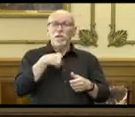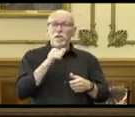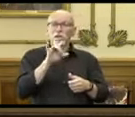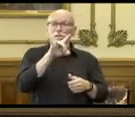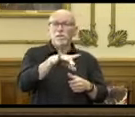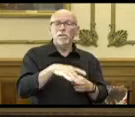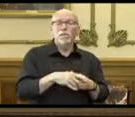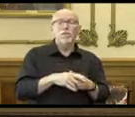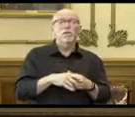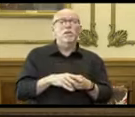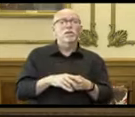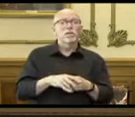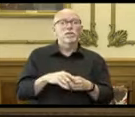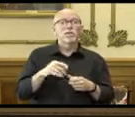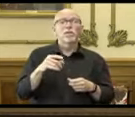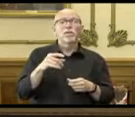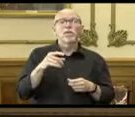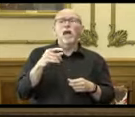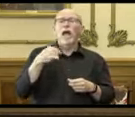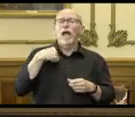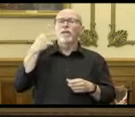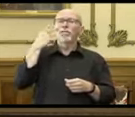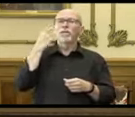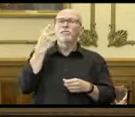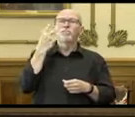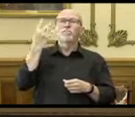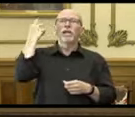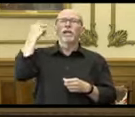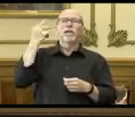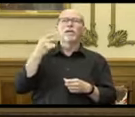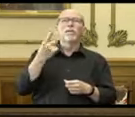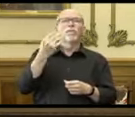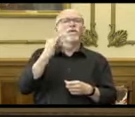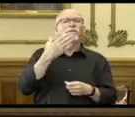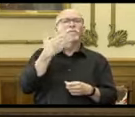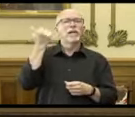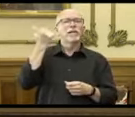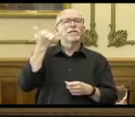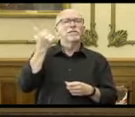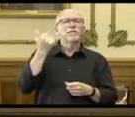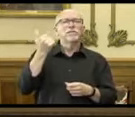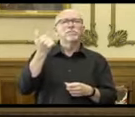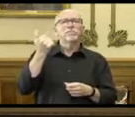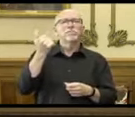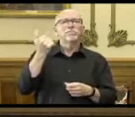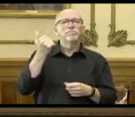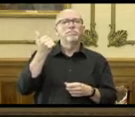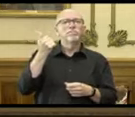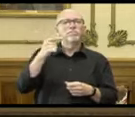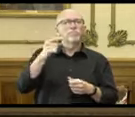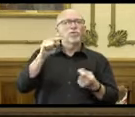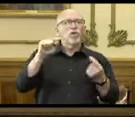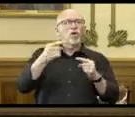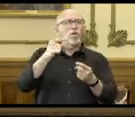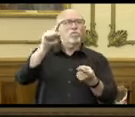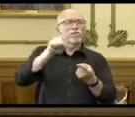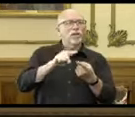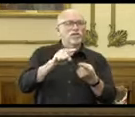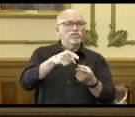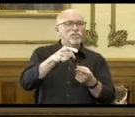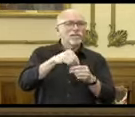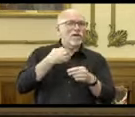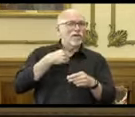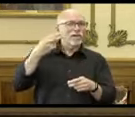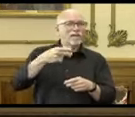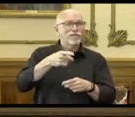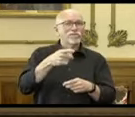in, sir, I think back to one of the best harm reduction strategies in our country's history, which